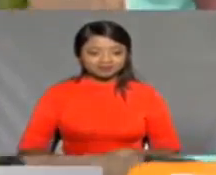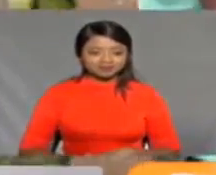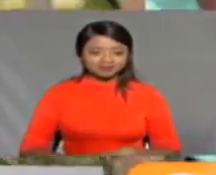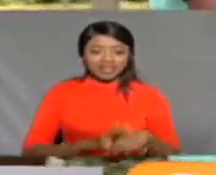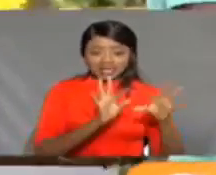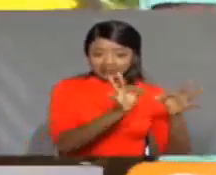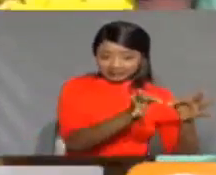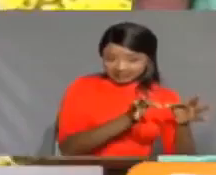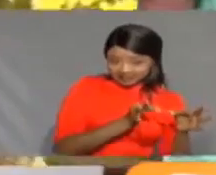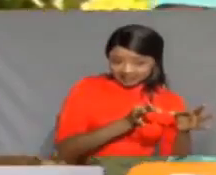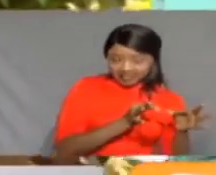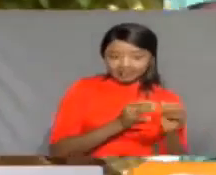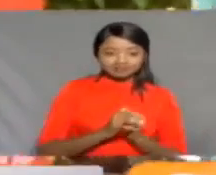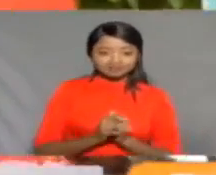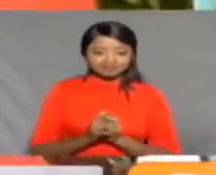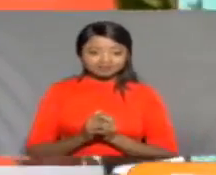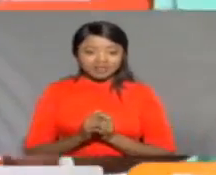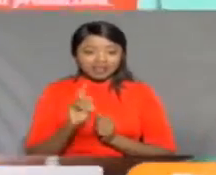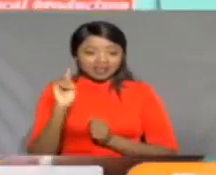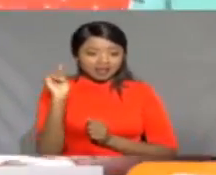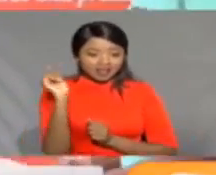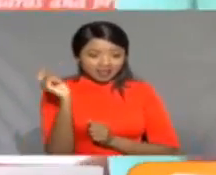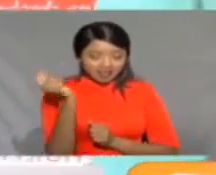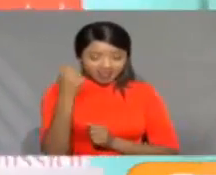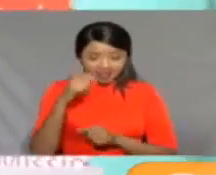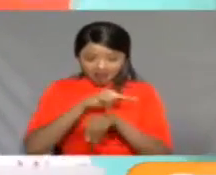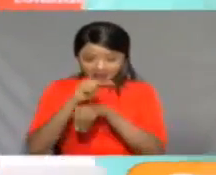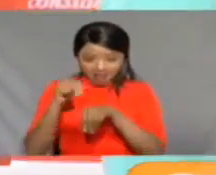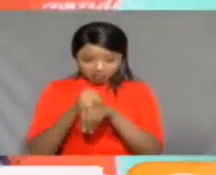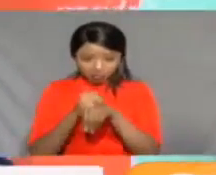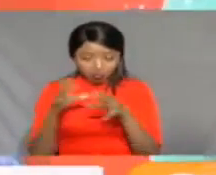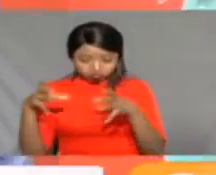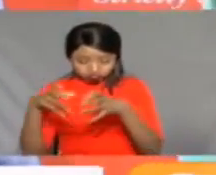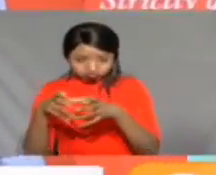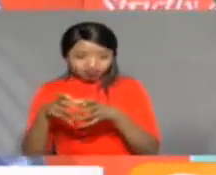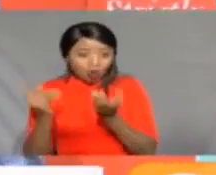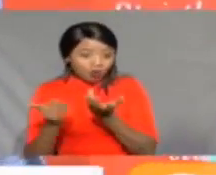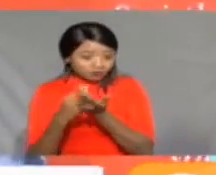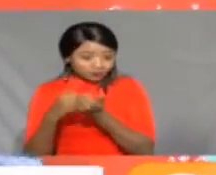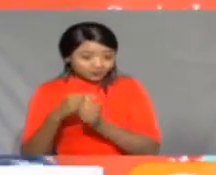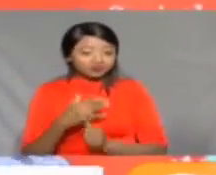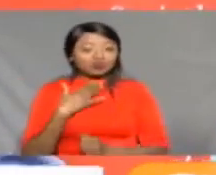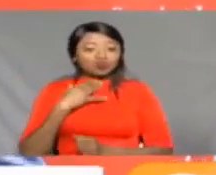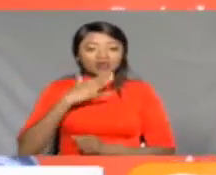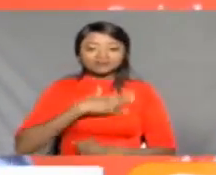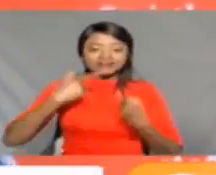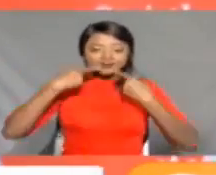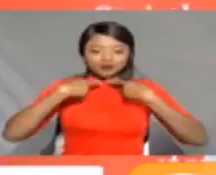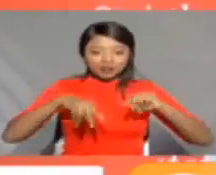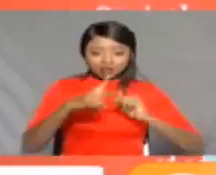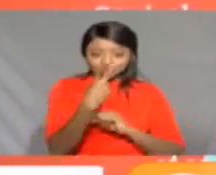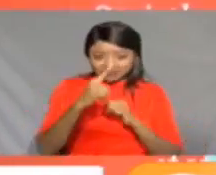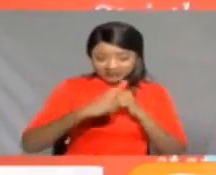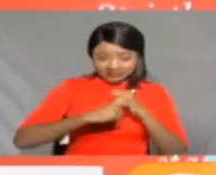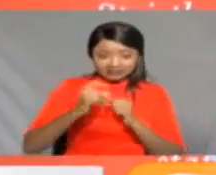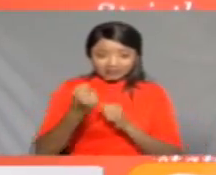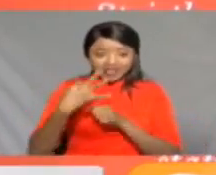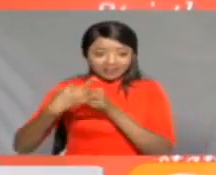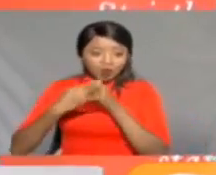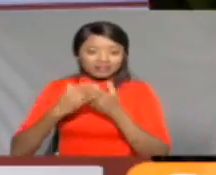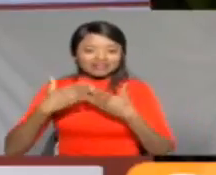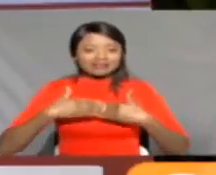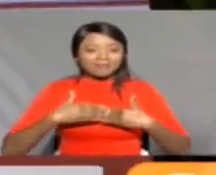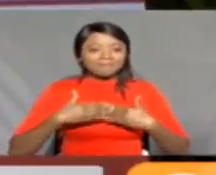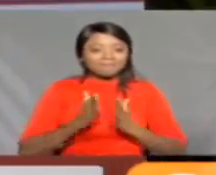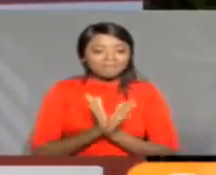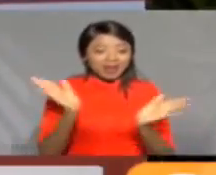Treasury and the Kenya National Bureau of Statistics have requested the President and the Interior Ministry to declare 26th of August 2019 as a public